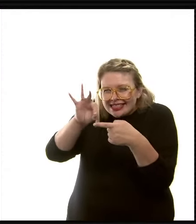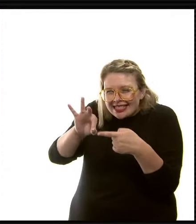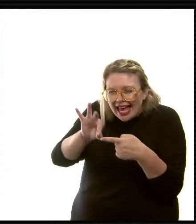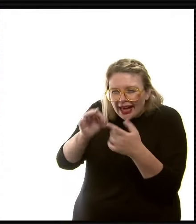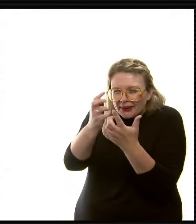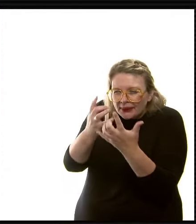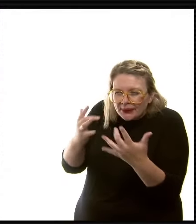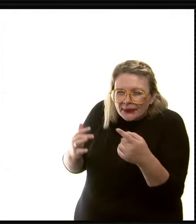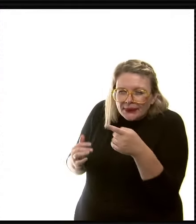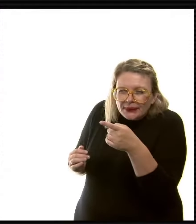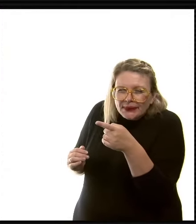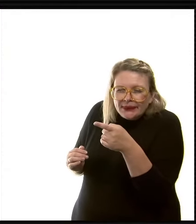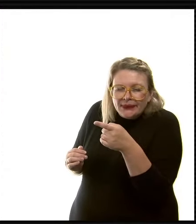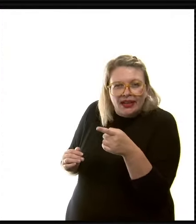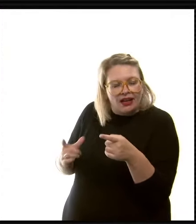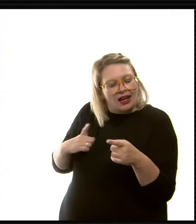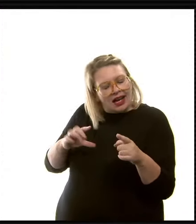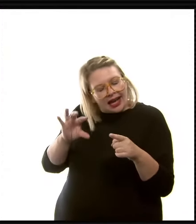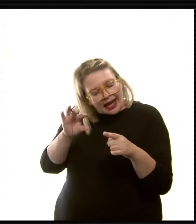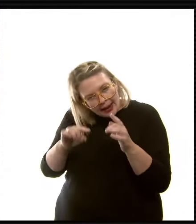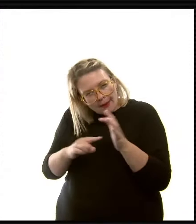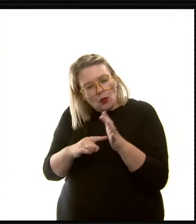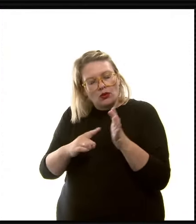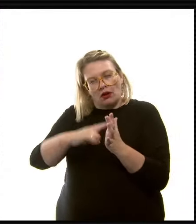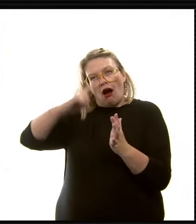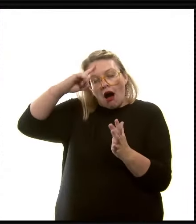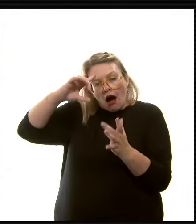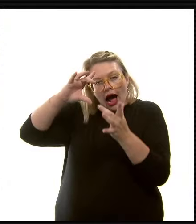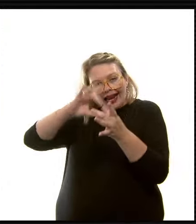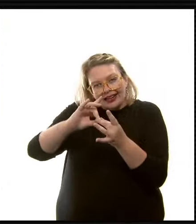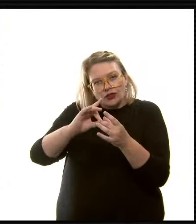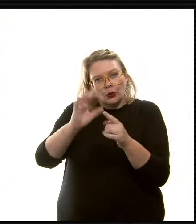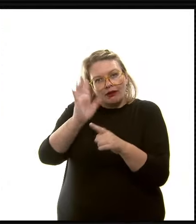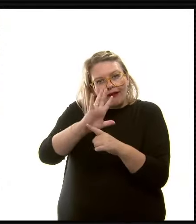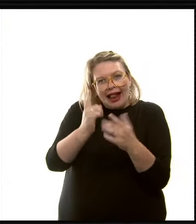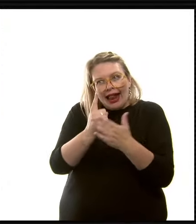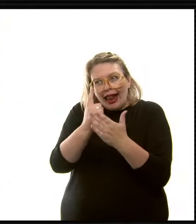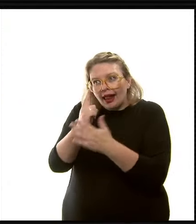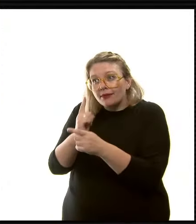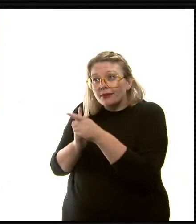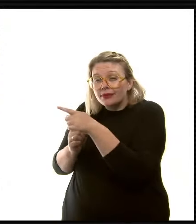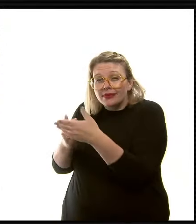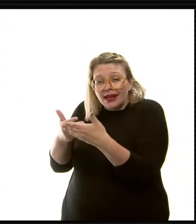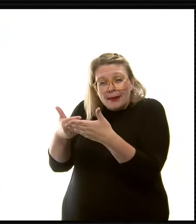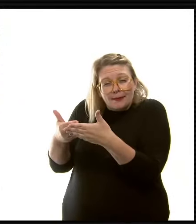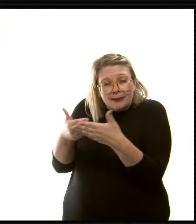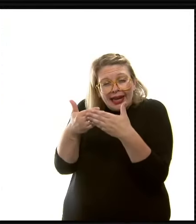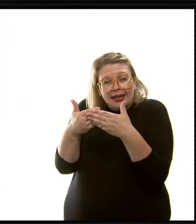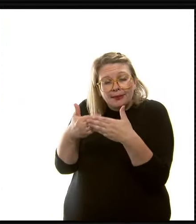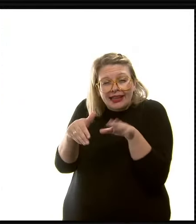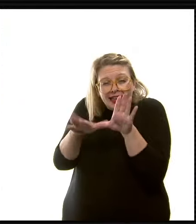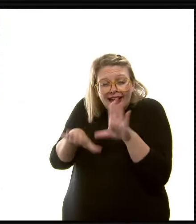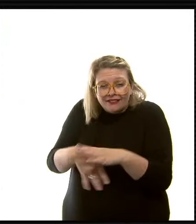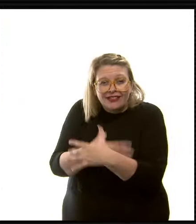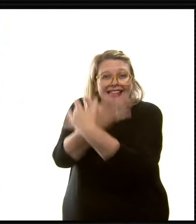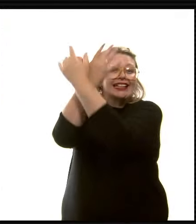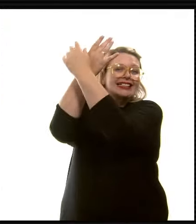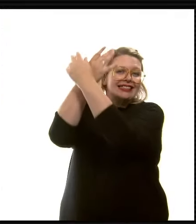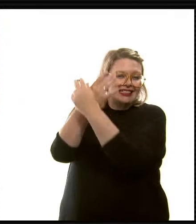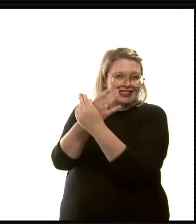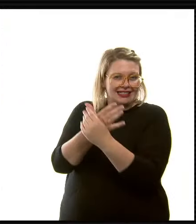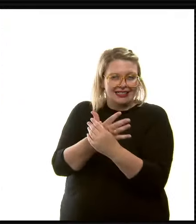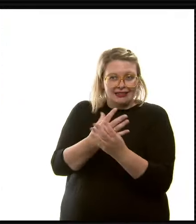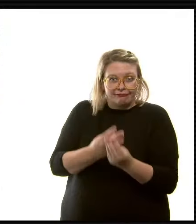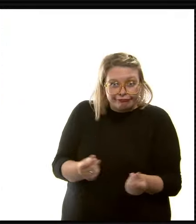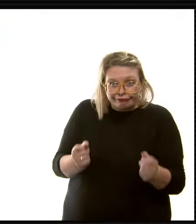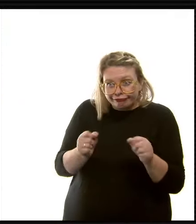it's so important to spark all those story moments. For example, the little baby phoenix here, reborn from the ashes. And on that note,